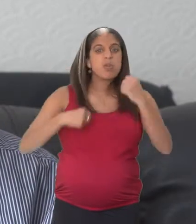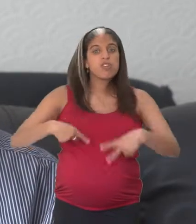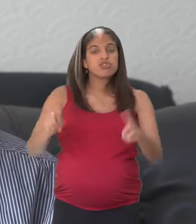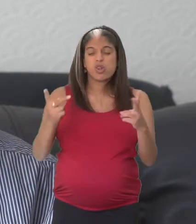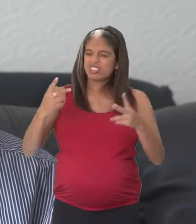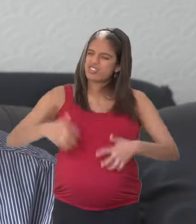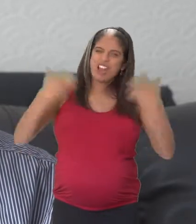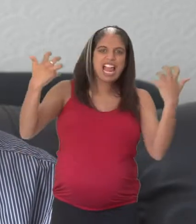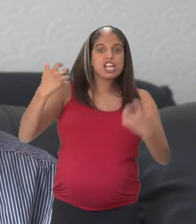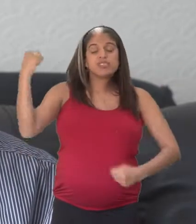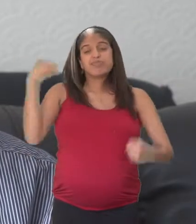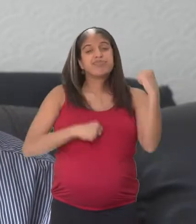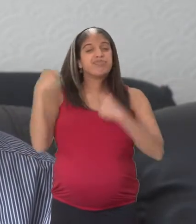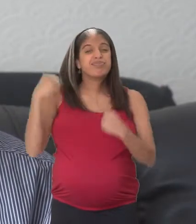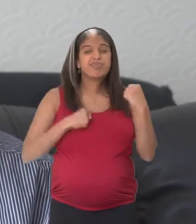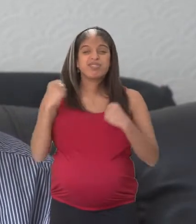beating up